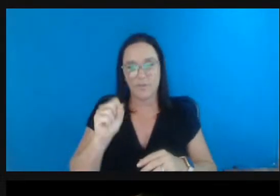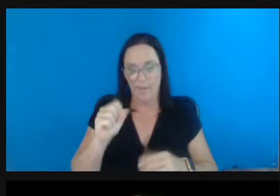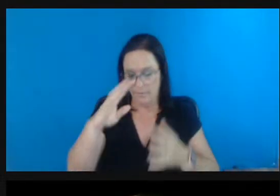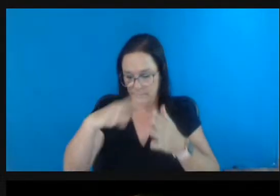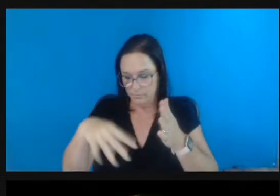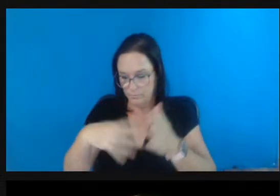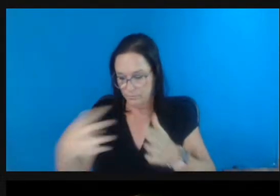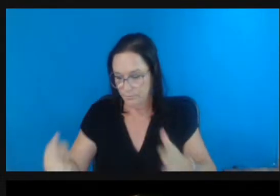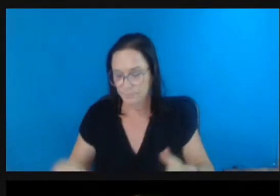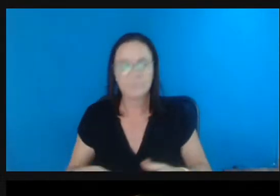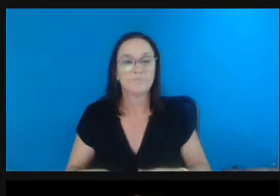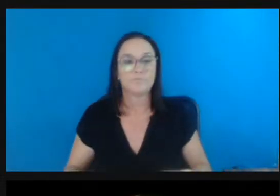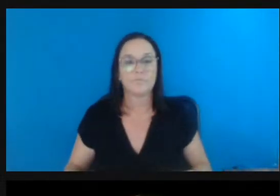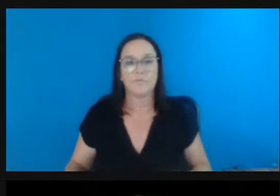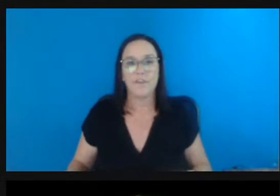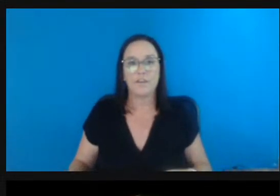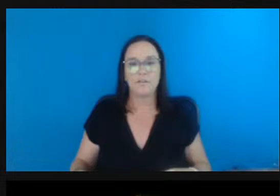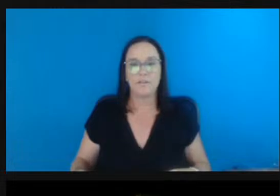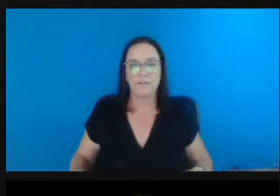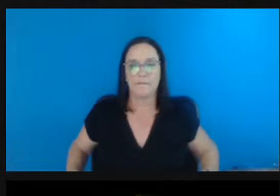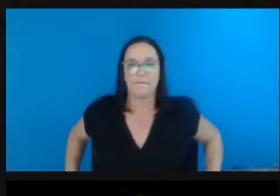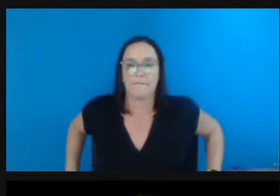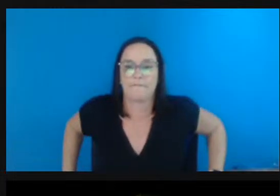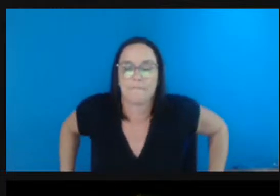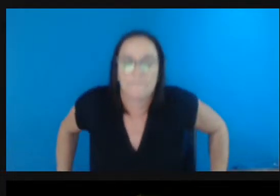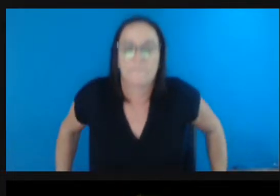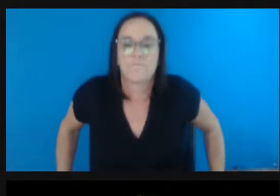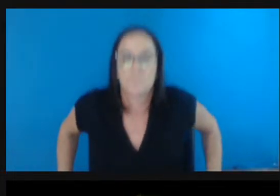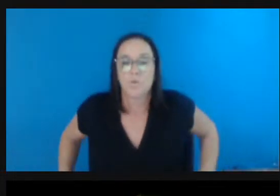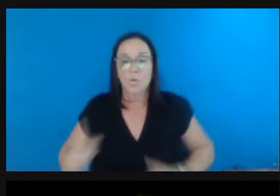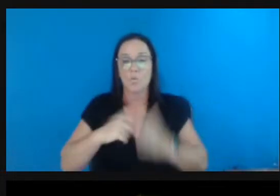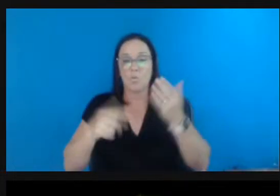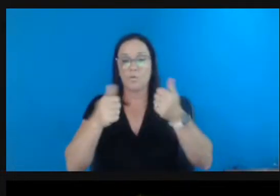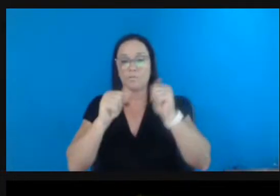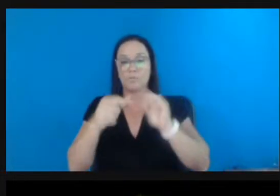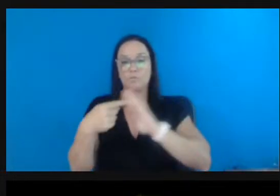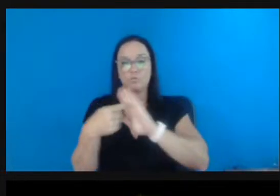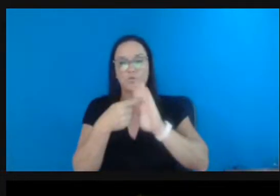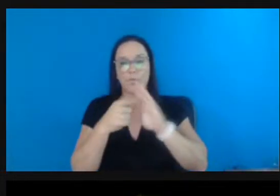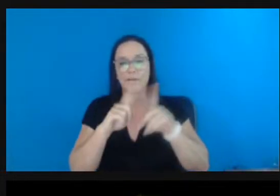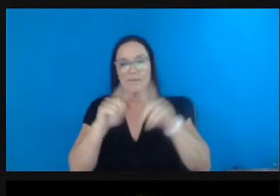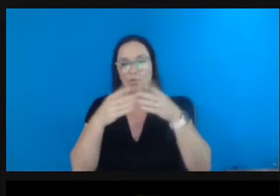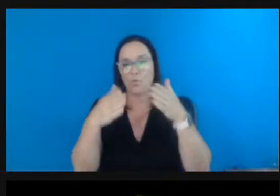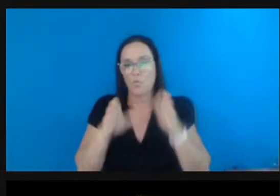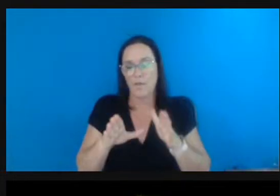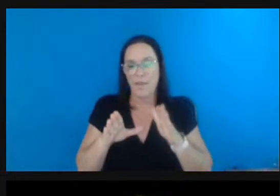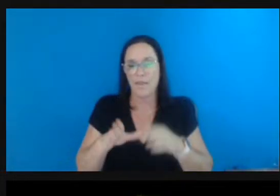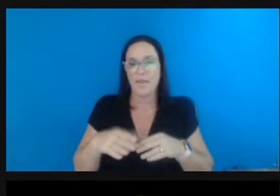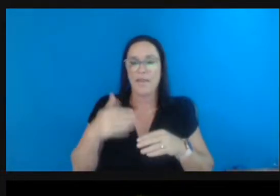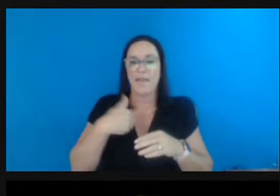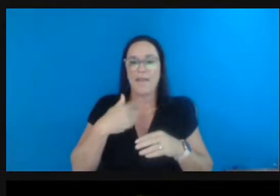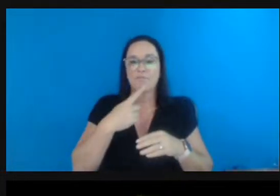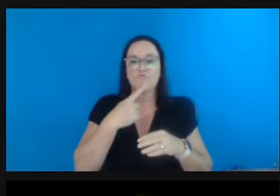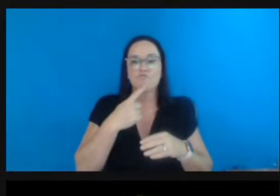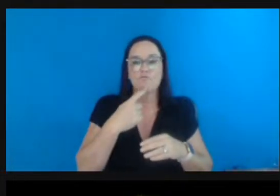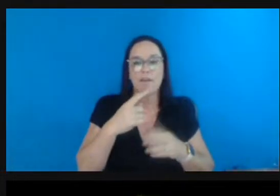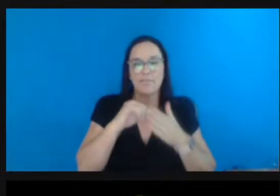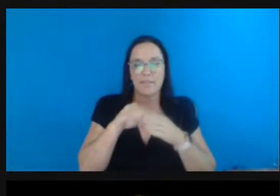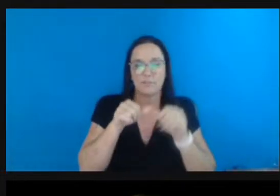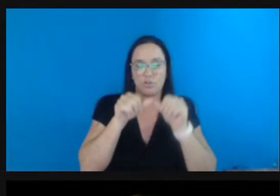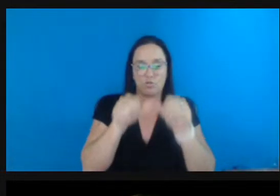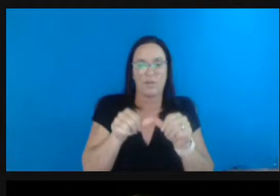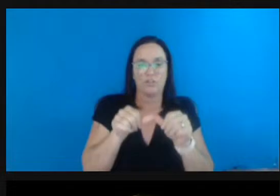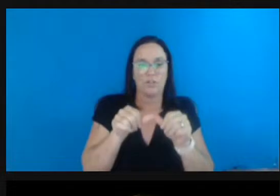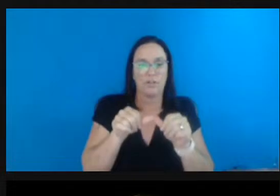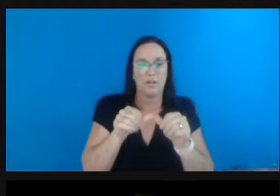the USGS table is what I'm trying to show here in a different way through these graphs, right? The red being the duration of the